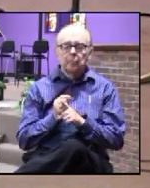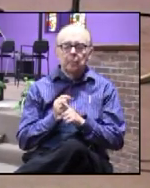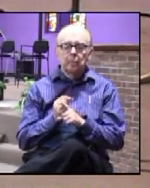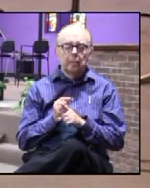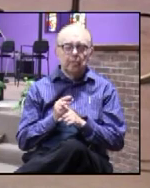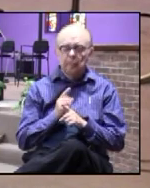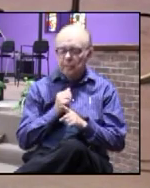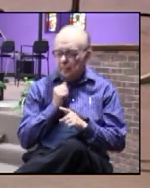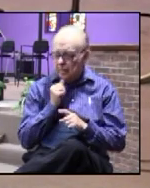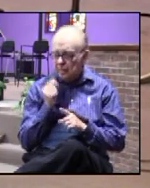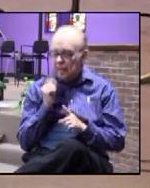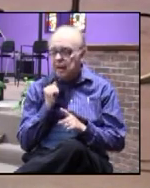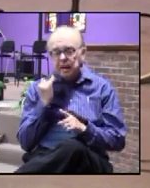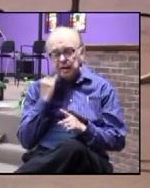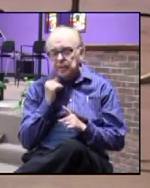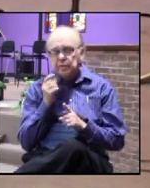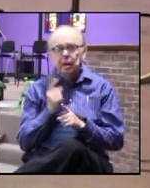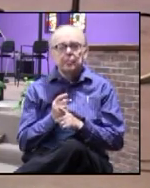If it's not right,